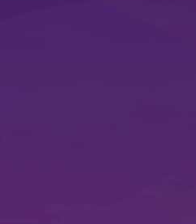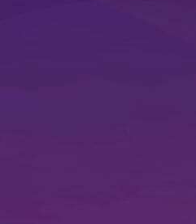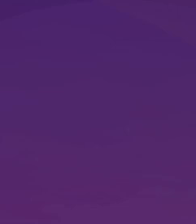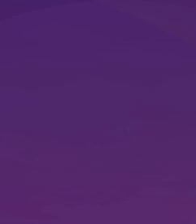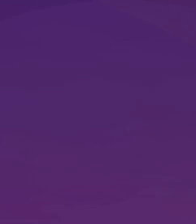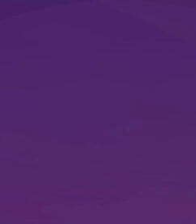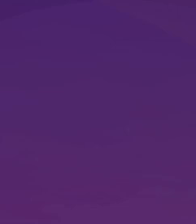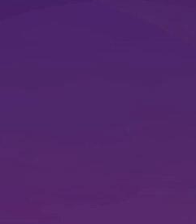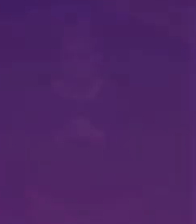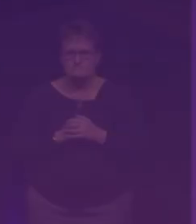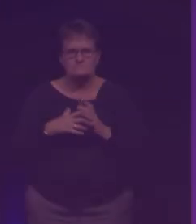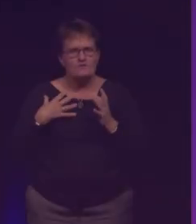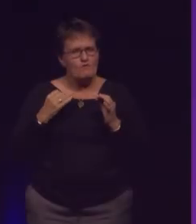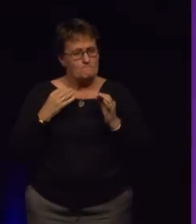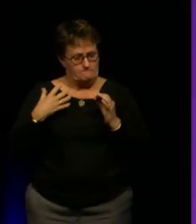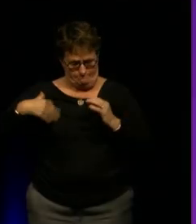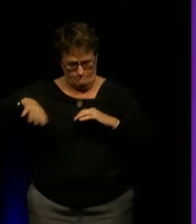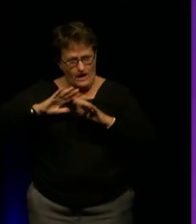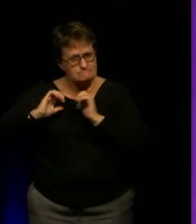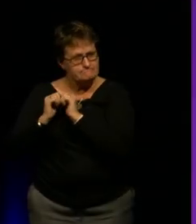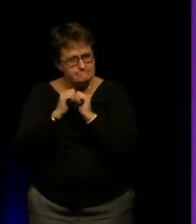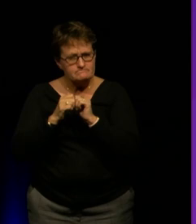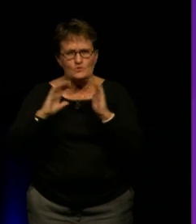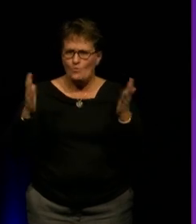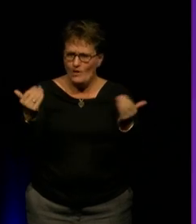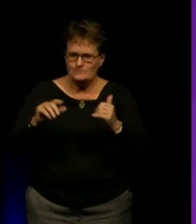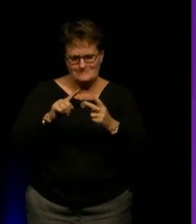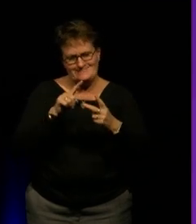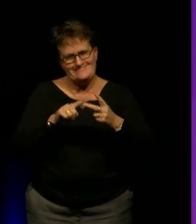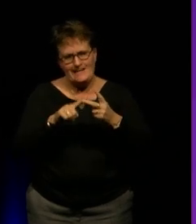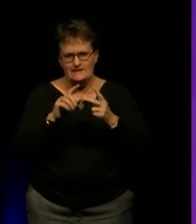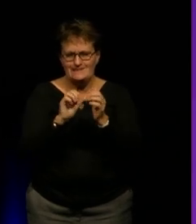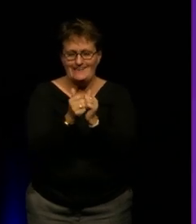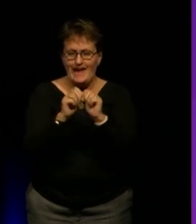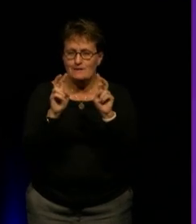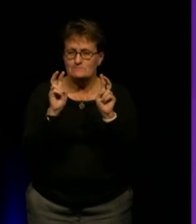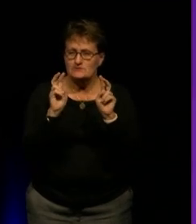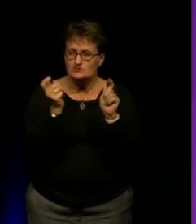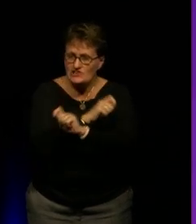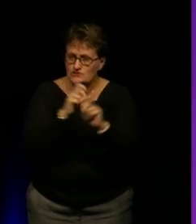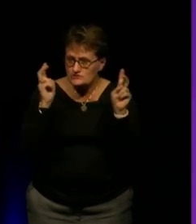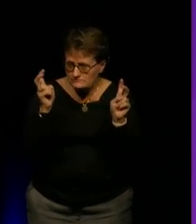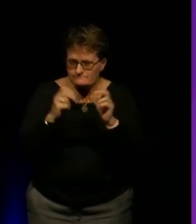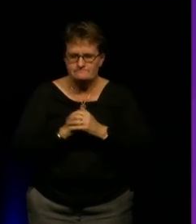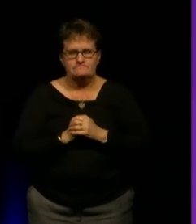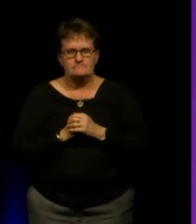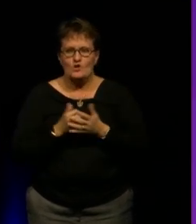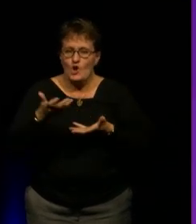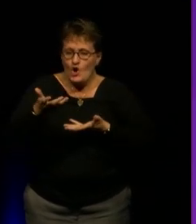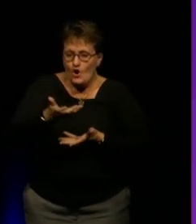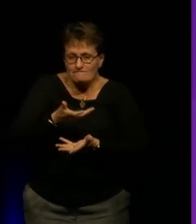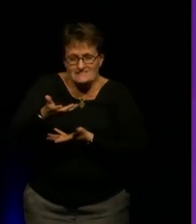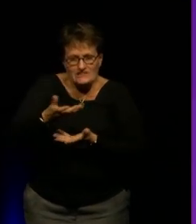Queensland. And on behalf of my colleagues, I welcome you to the second Game Changers event for 2021, Conversation